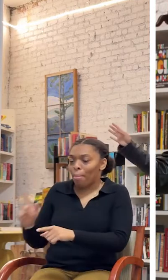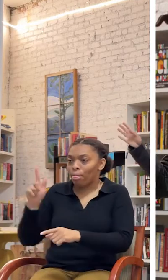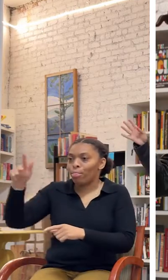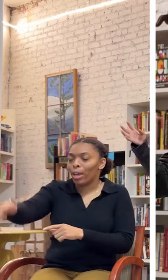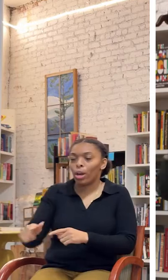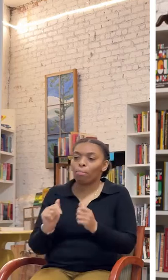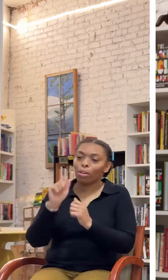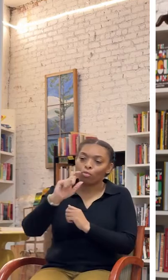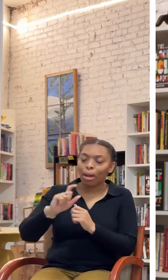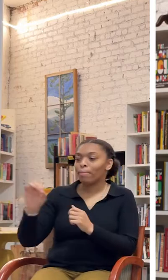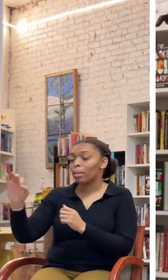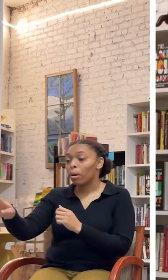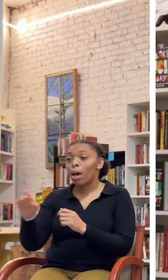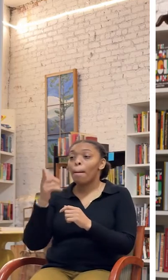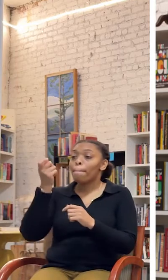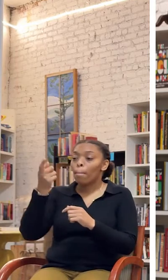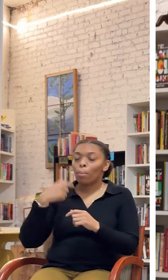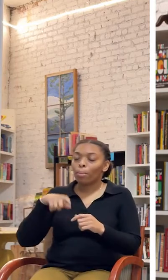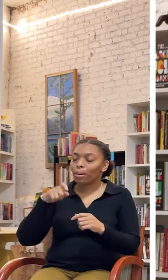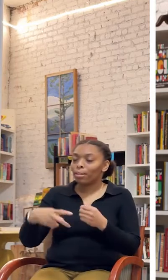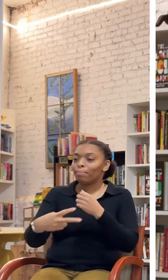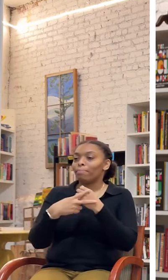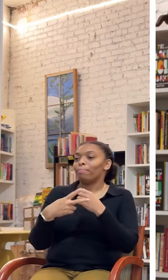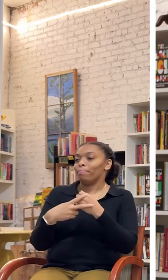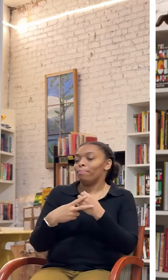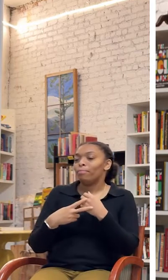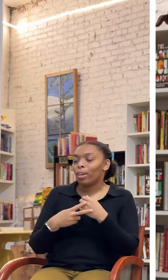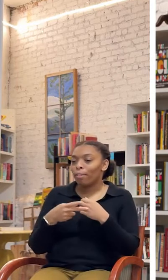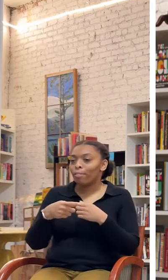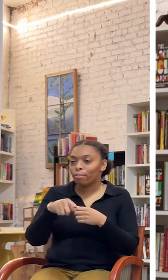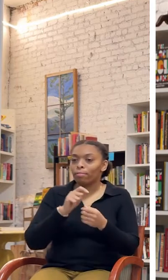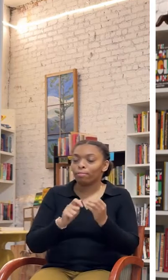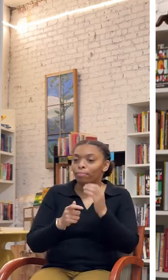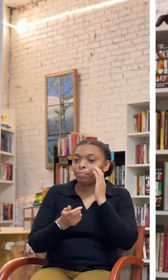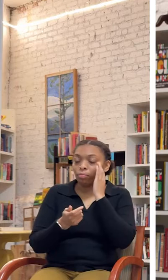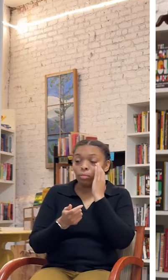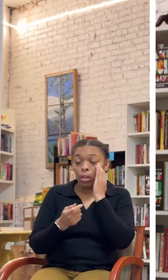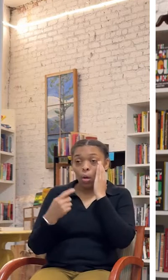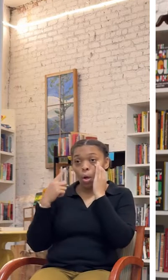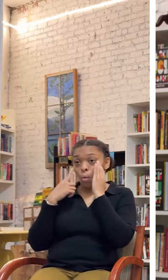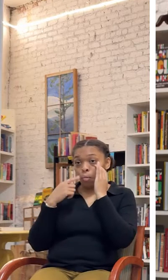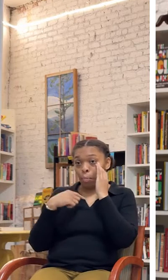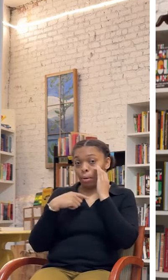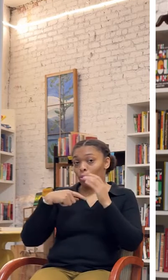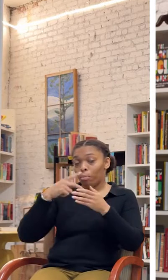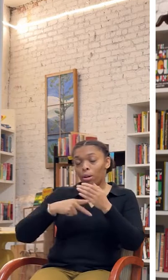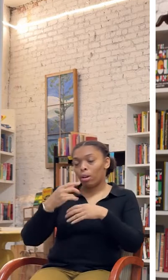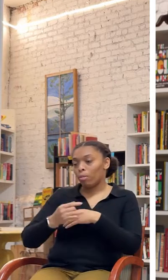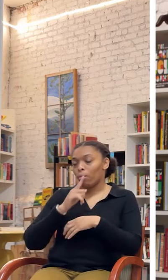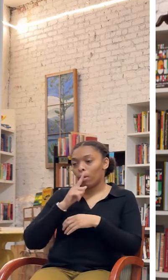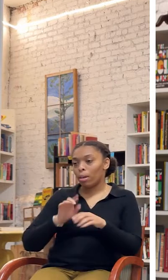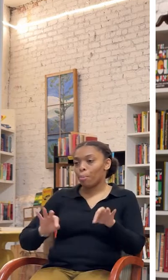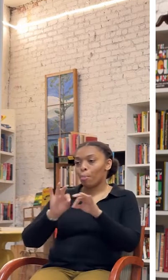Instagram, Facebook, but we need to have our spaces. And I think for me, this project is so important and